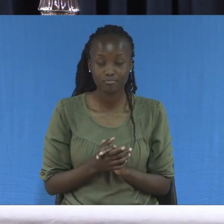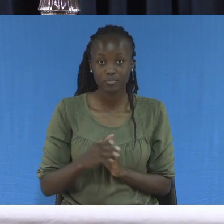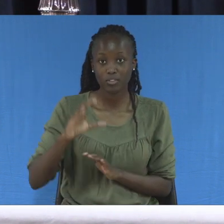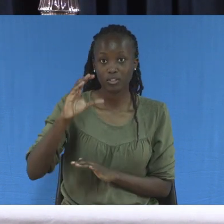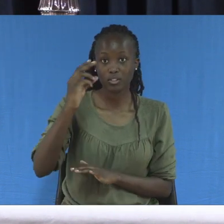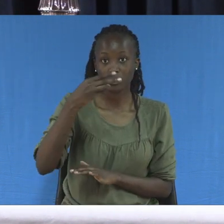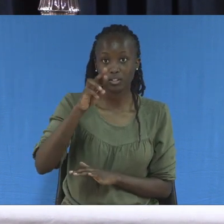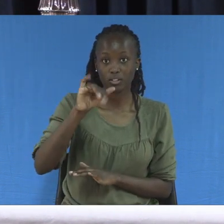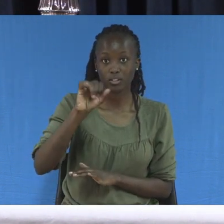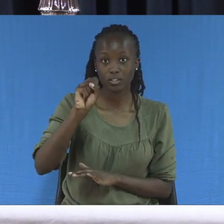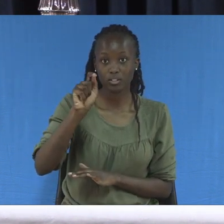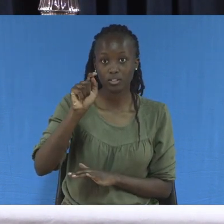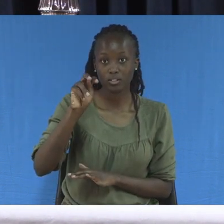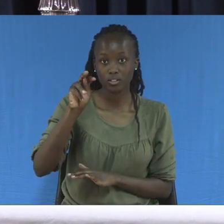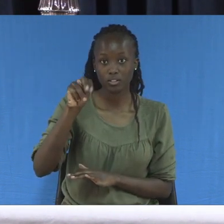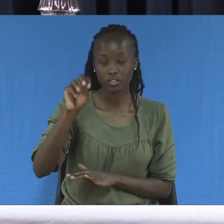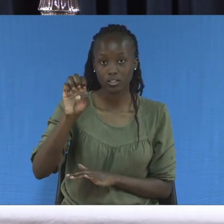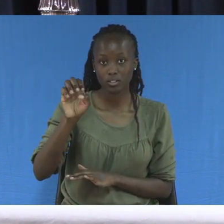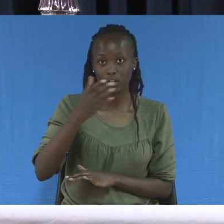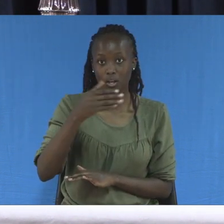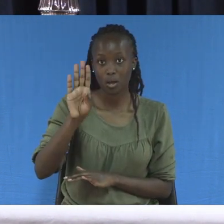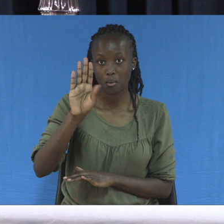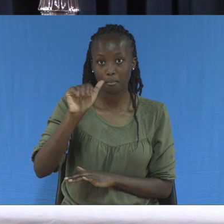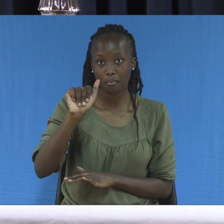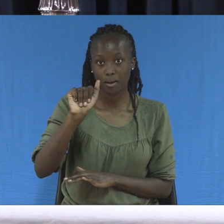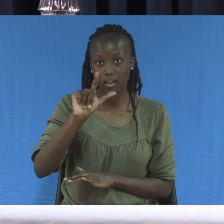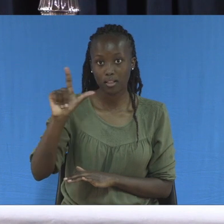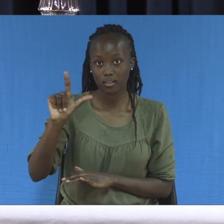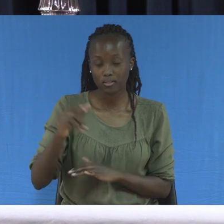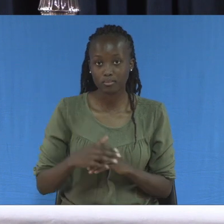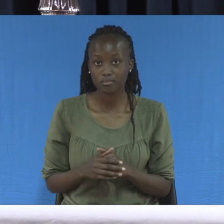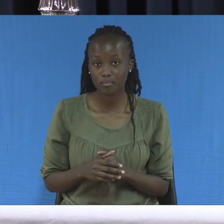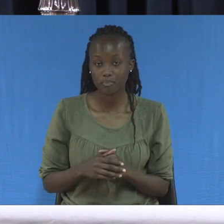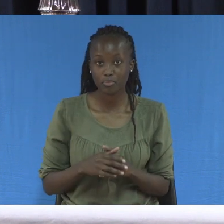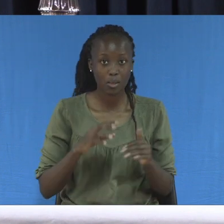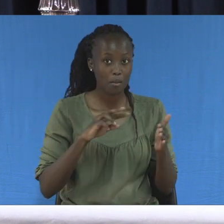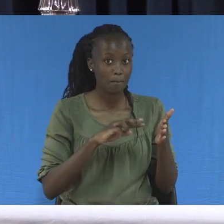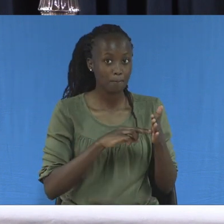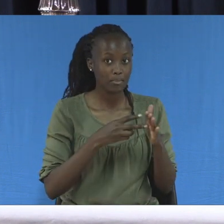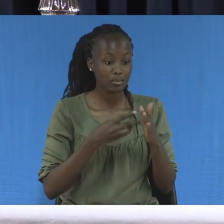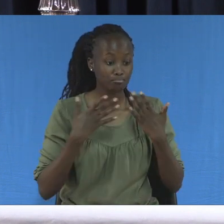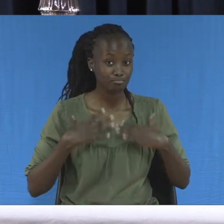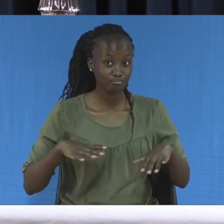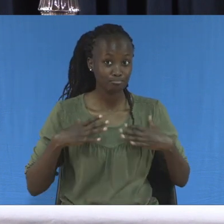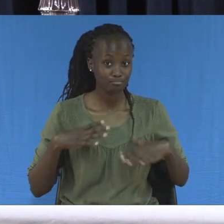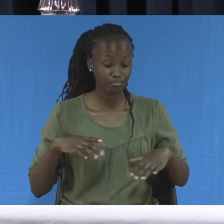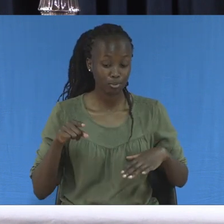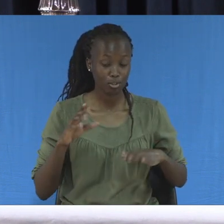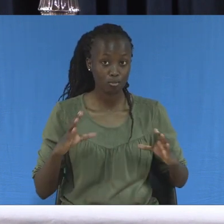christened Baal. The people worshipped this